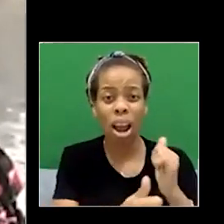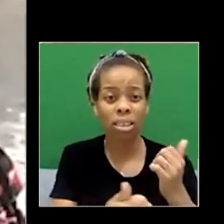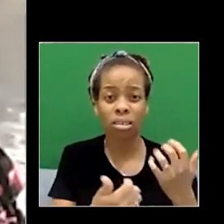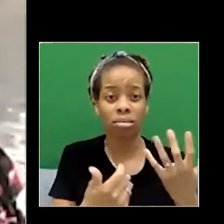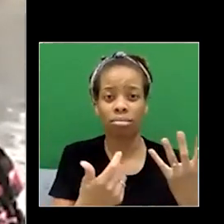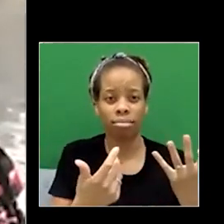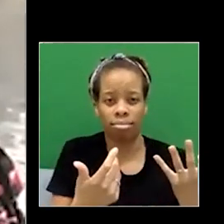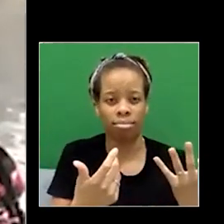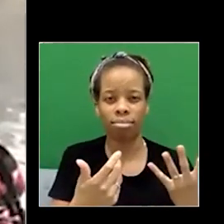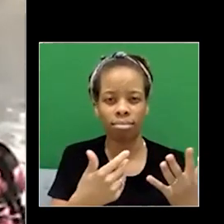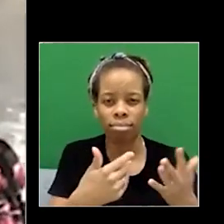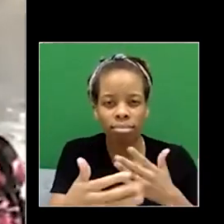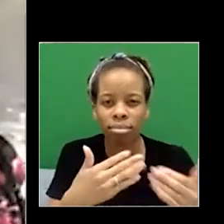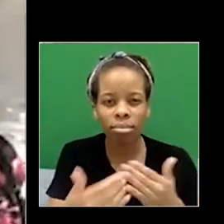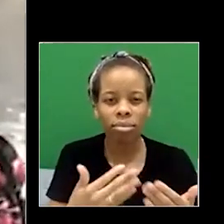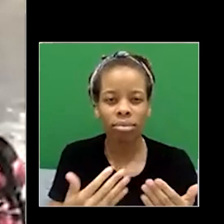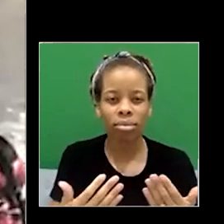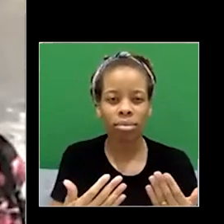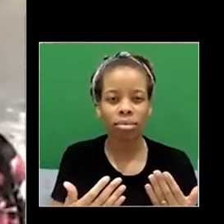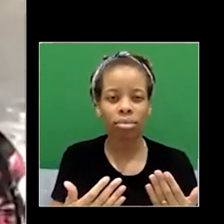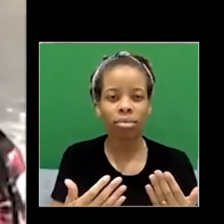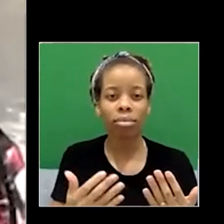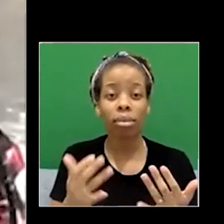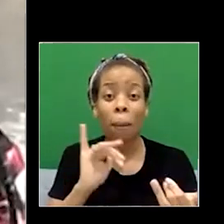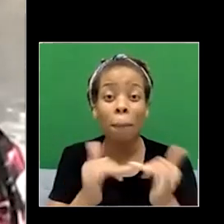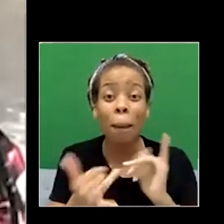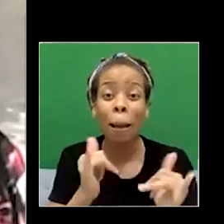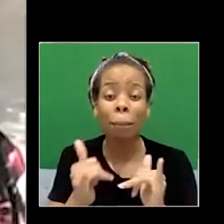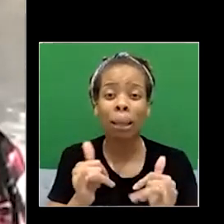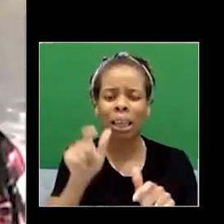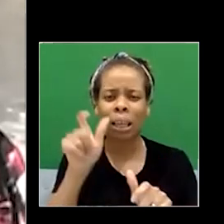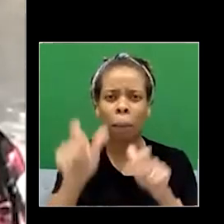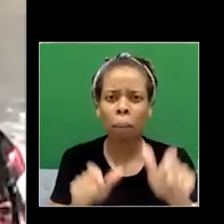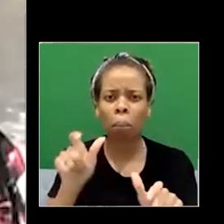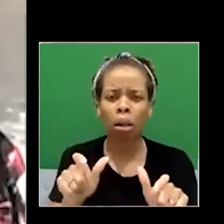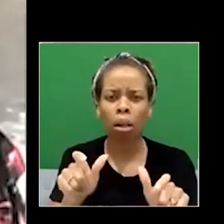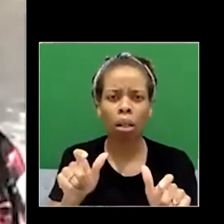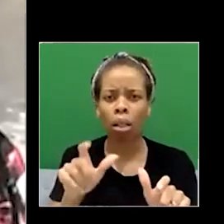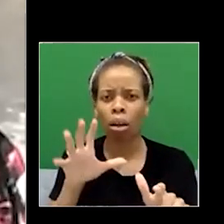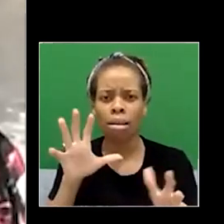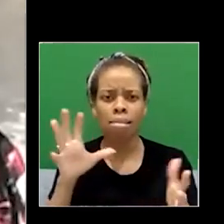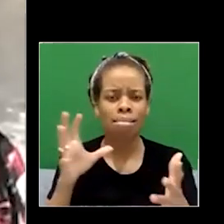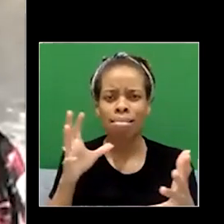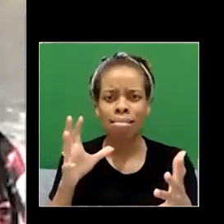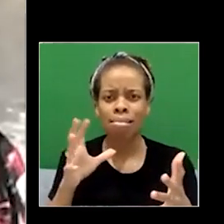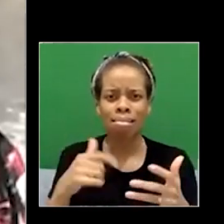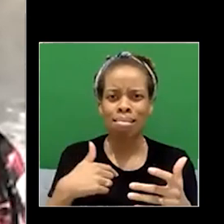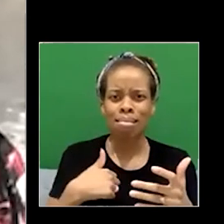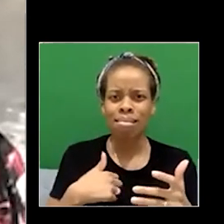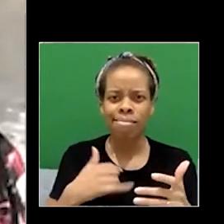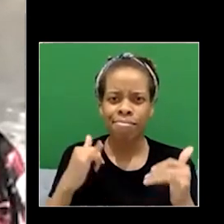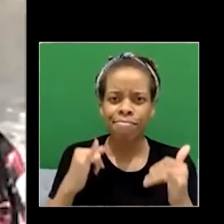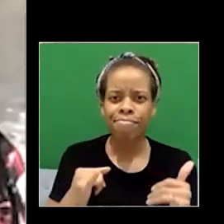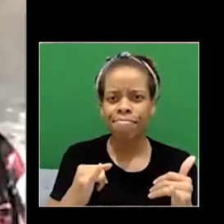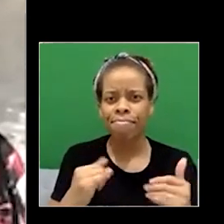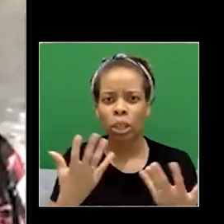I think we maybe, people beat themselves up a bit about maybe not having a good, having an off day, or not really feeling